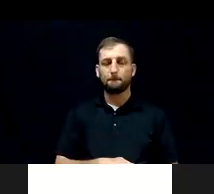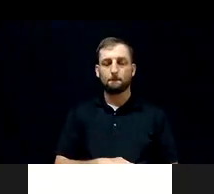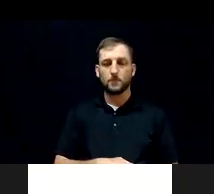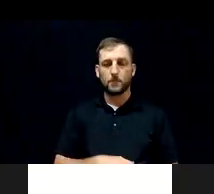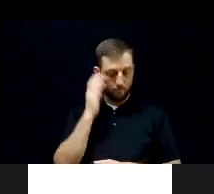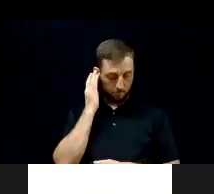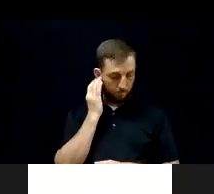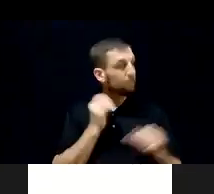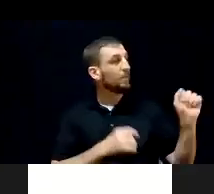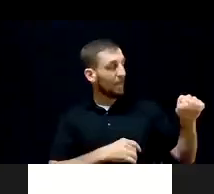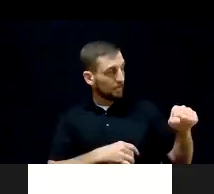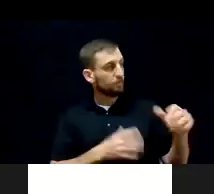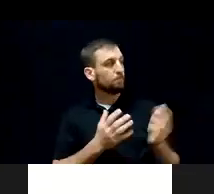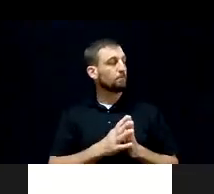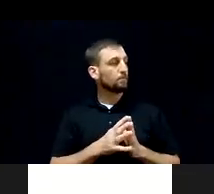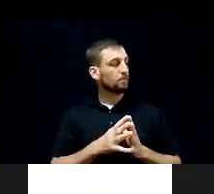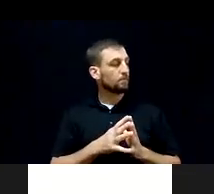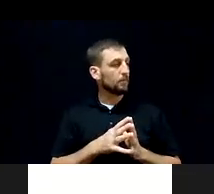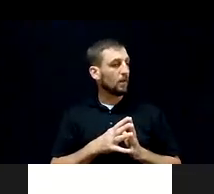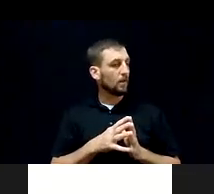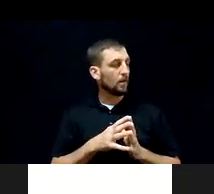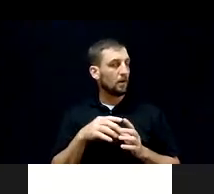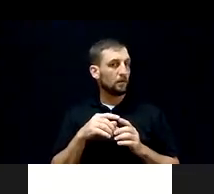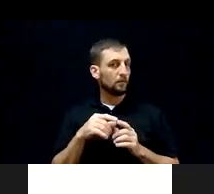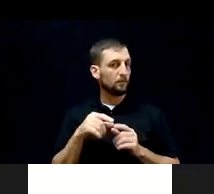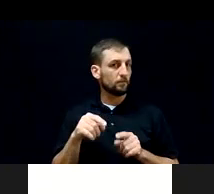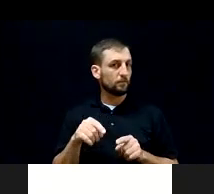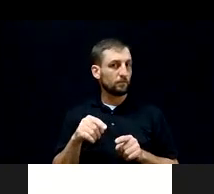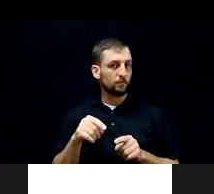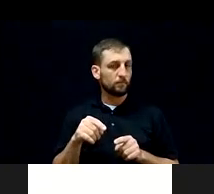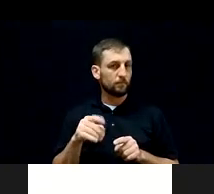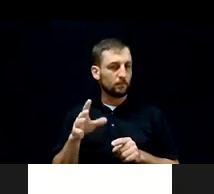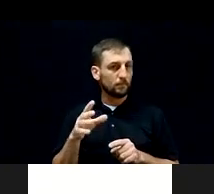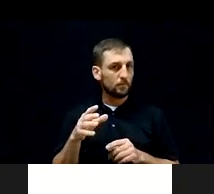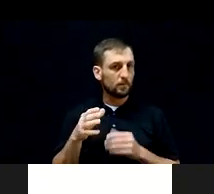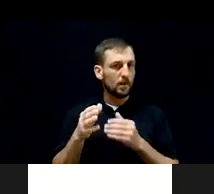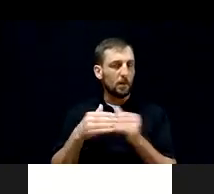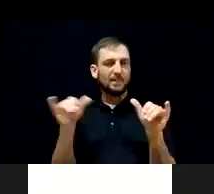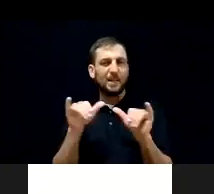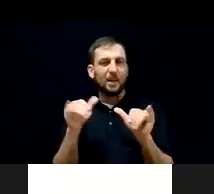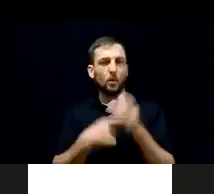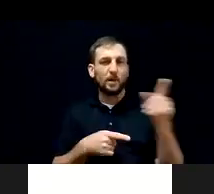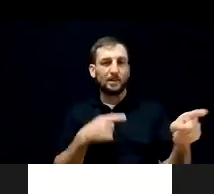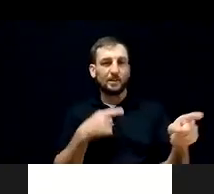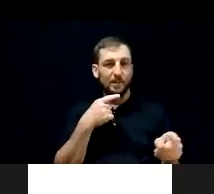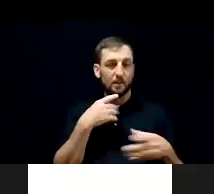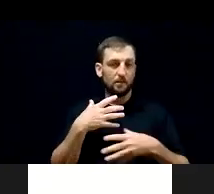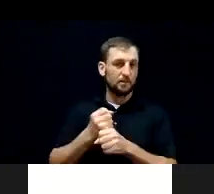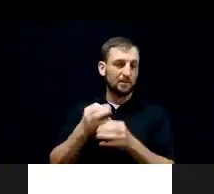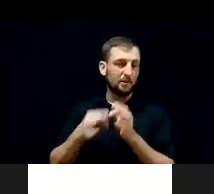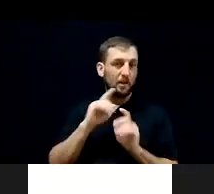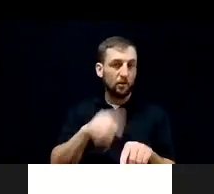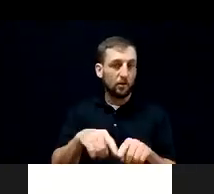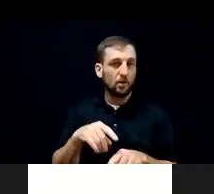Yes, ma'am. Kind of short version is similar to what Tim said, is that accommodations are determined on a case-by-case